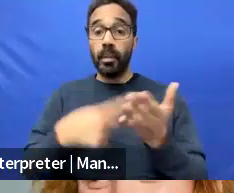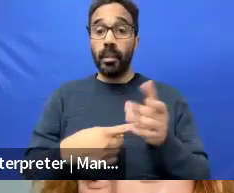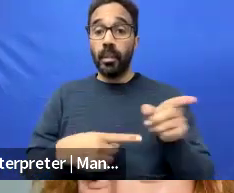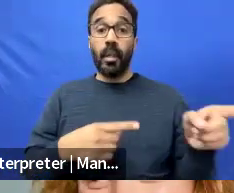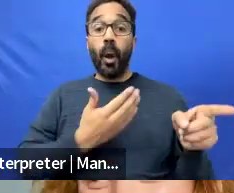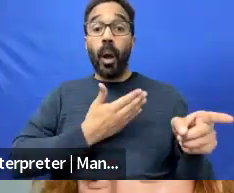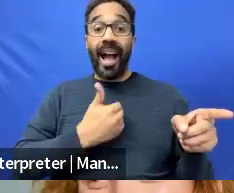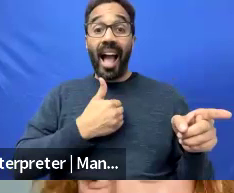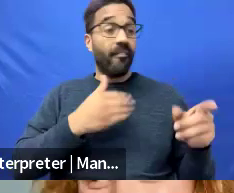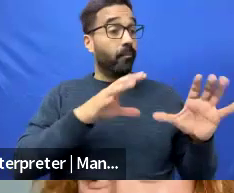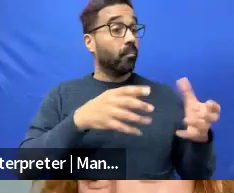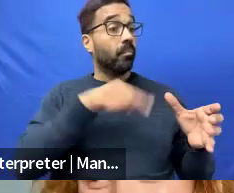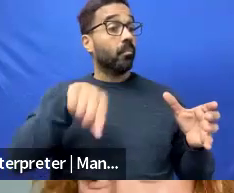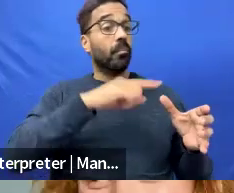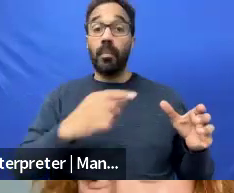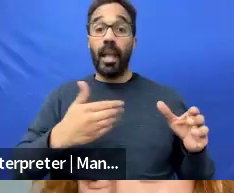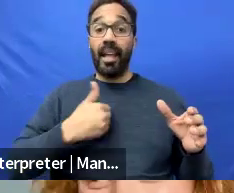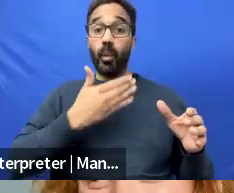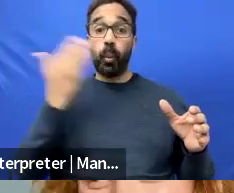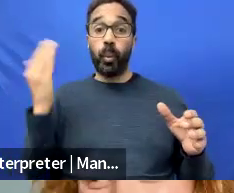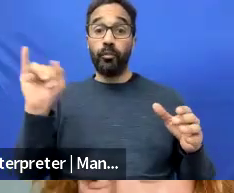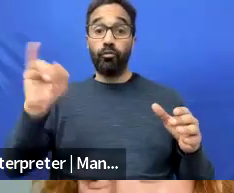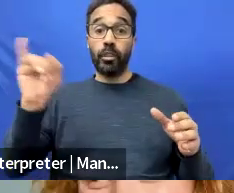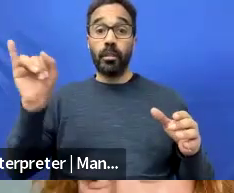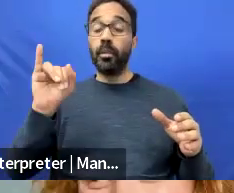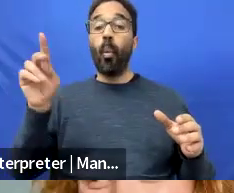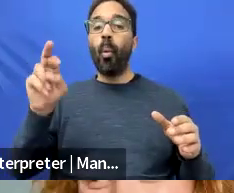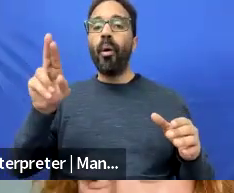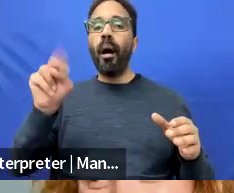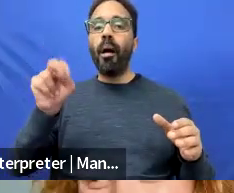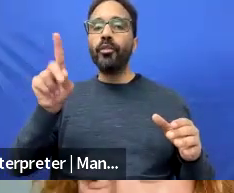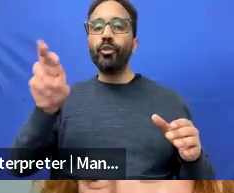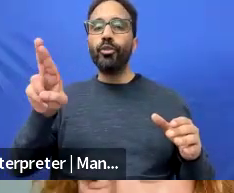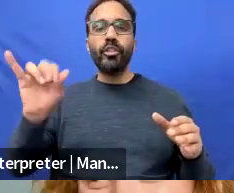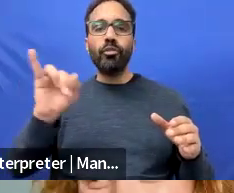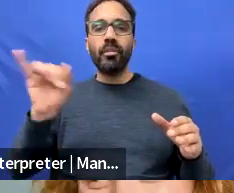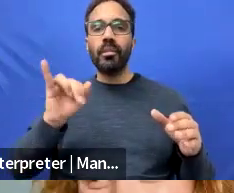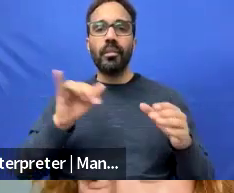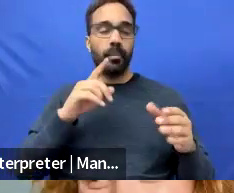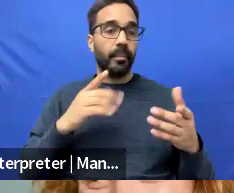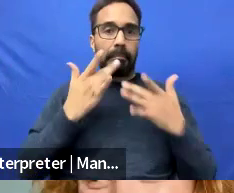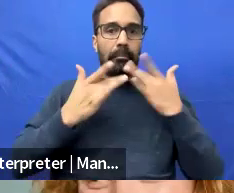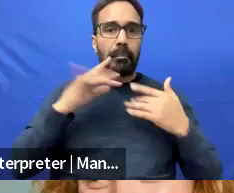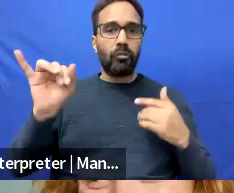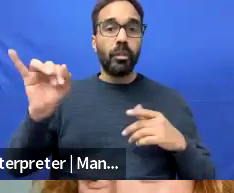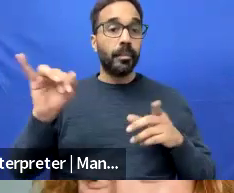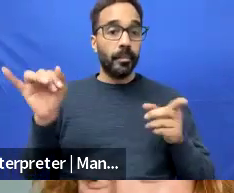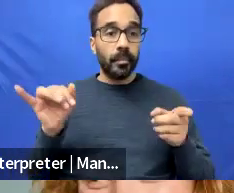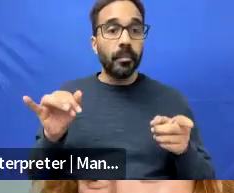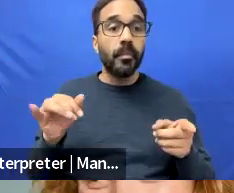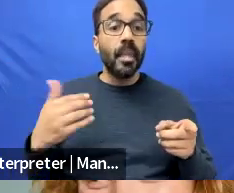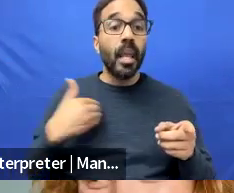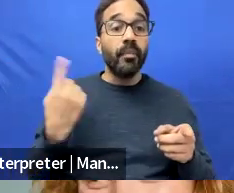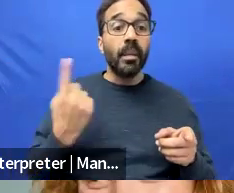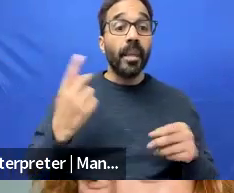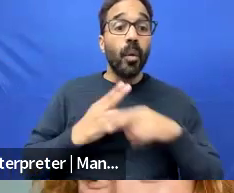the underinsured adults. So they will be able to get no-cost COVID-19 vaccines with something called the Bridge